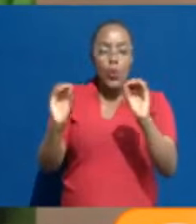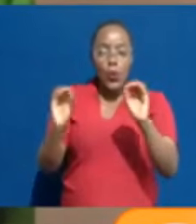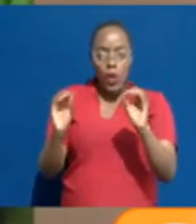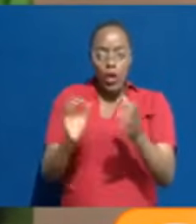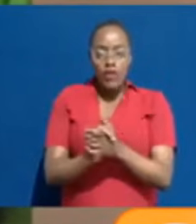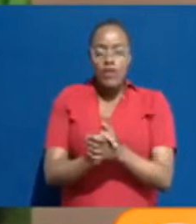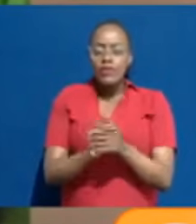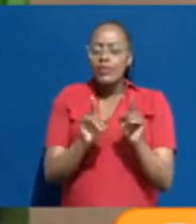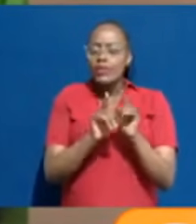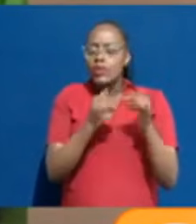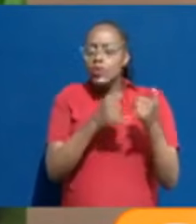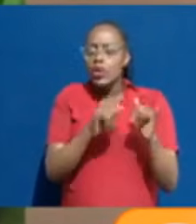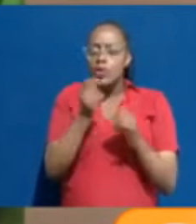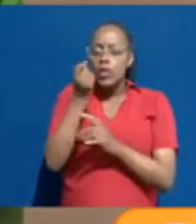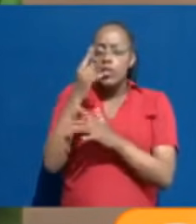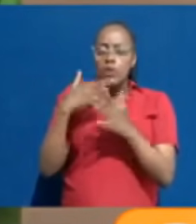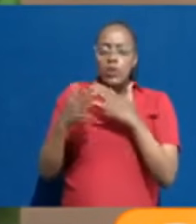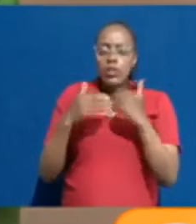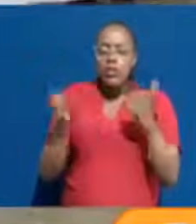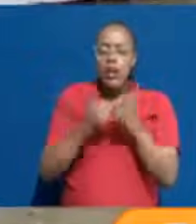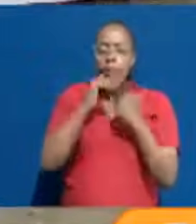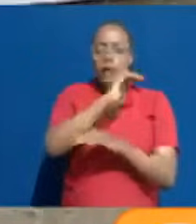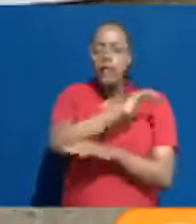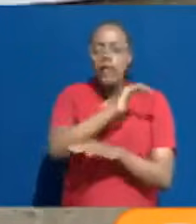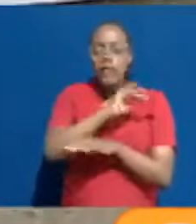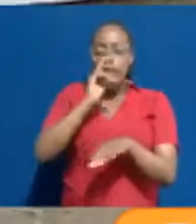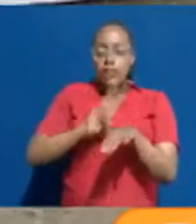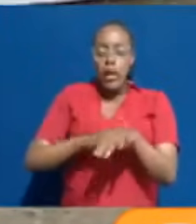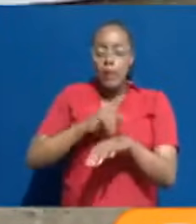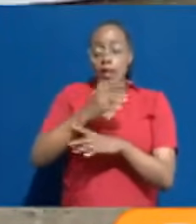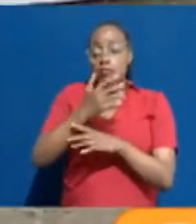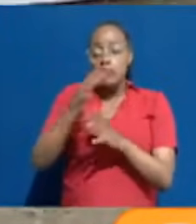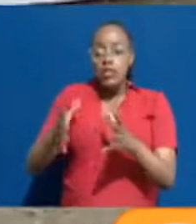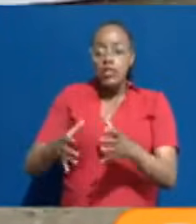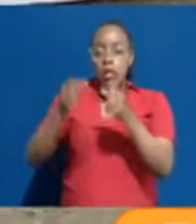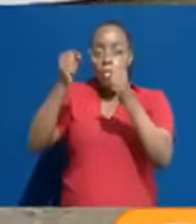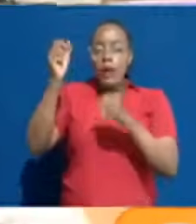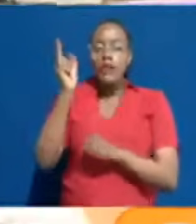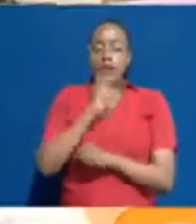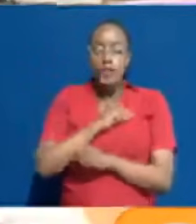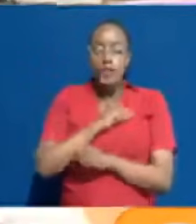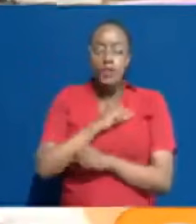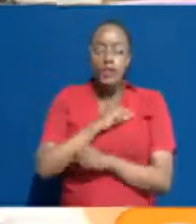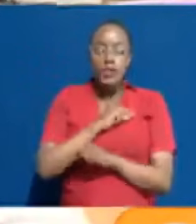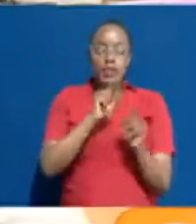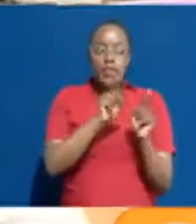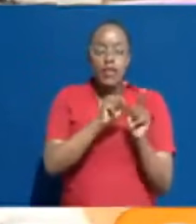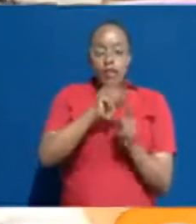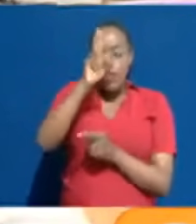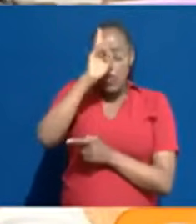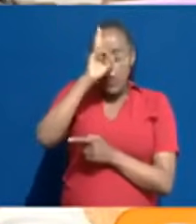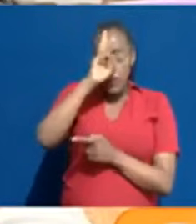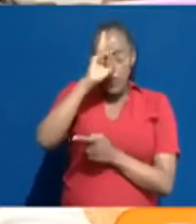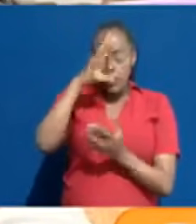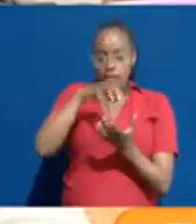what happened on that fateful evening when his last born was abducted. Nimeenda police station mingi kabisa.